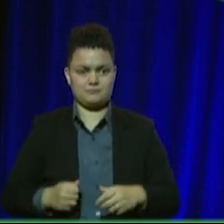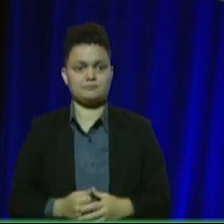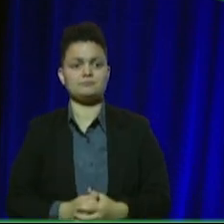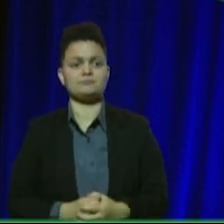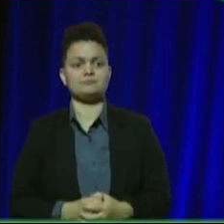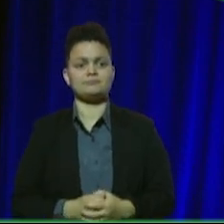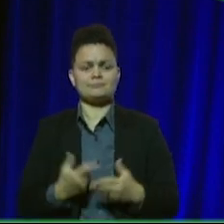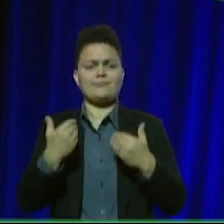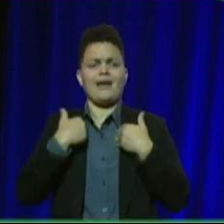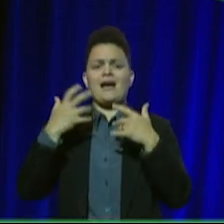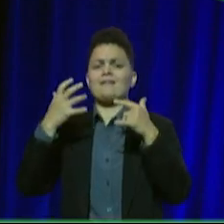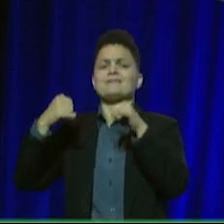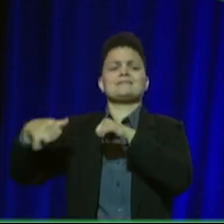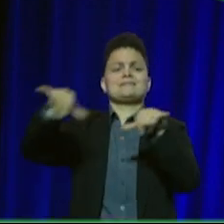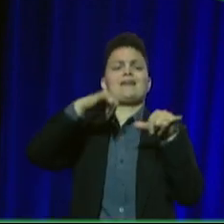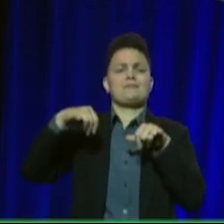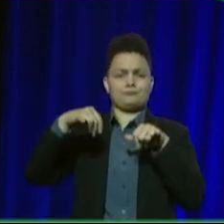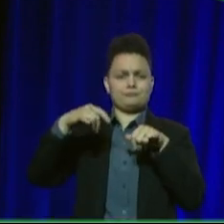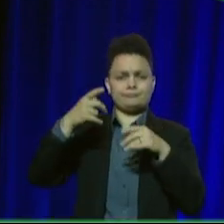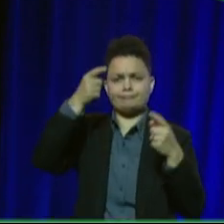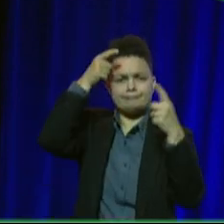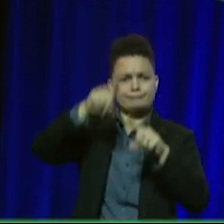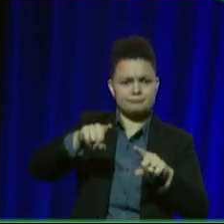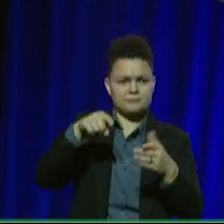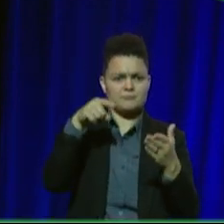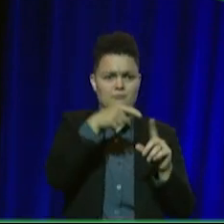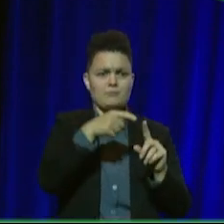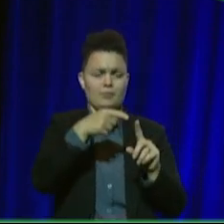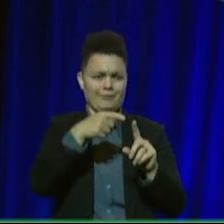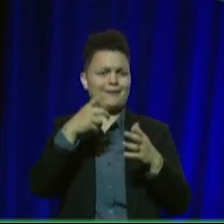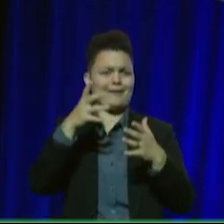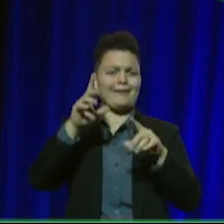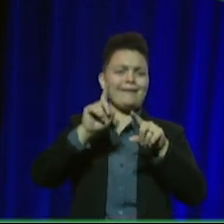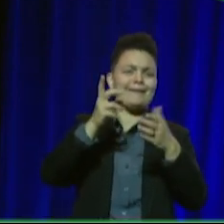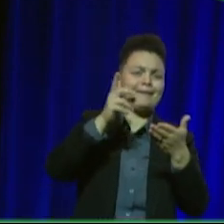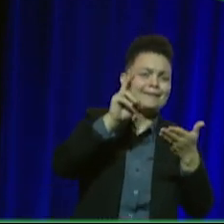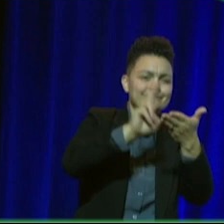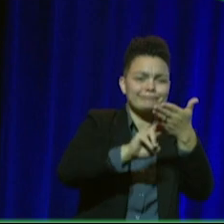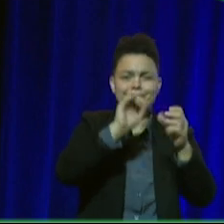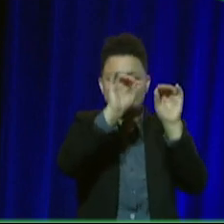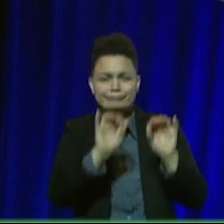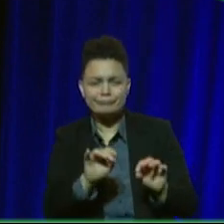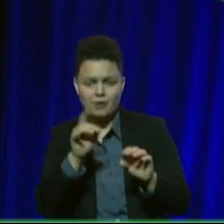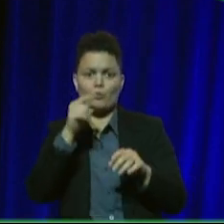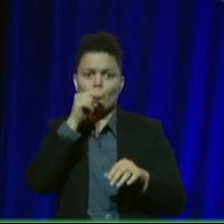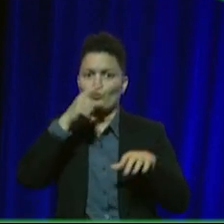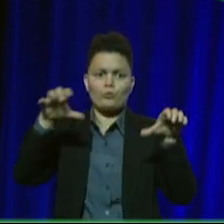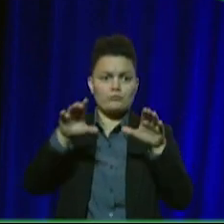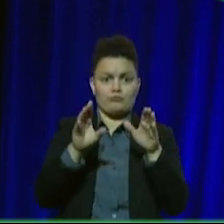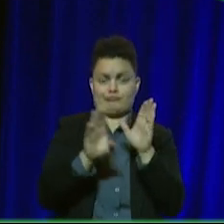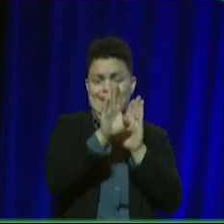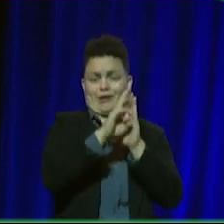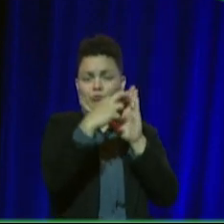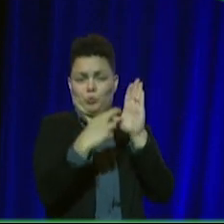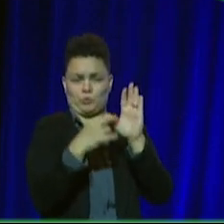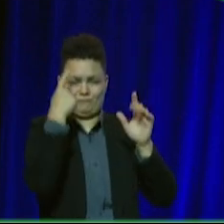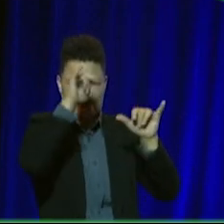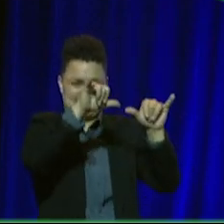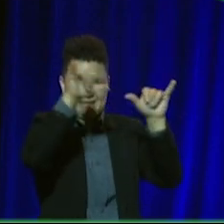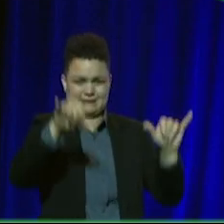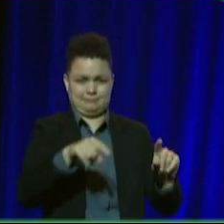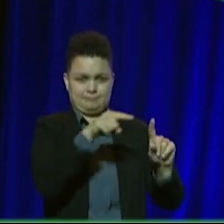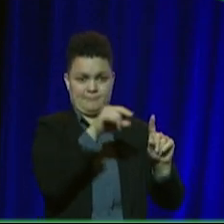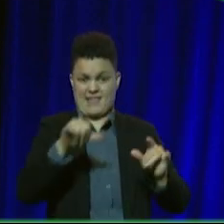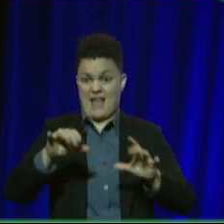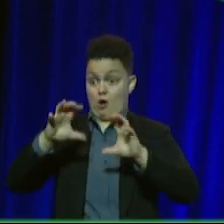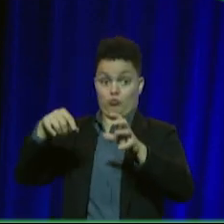the ARIA Authoring Practices Group has done some fantastic work, which we'll talk about in a second. That's the second thing. And the